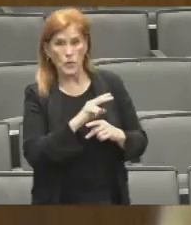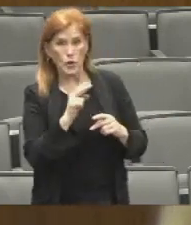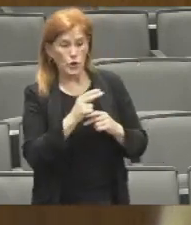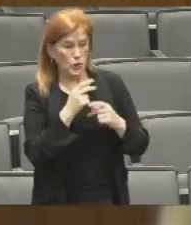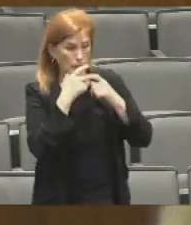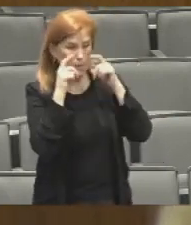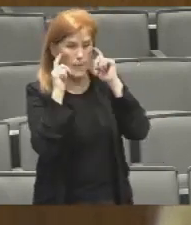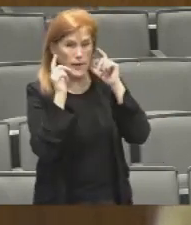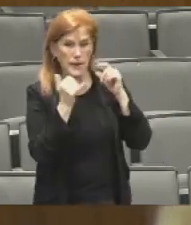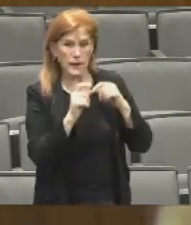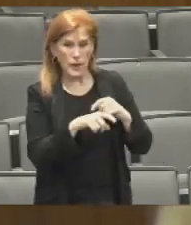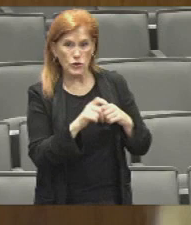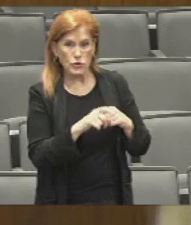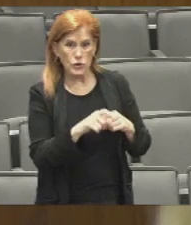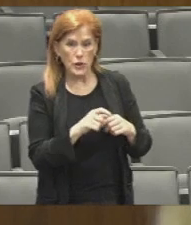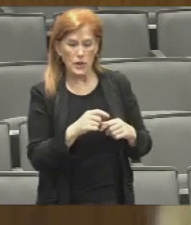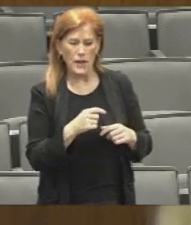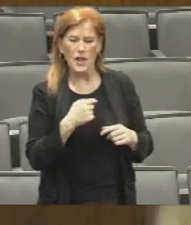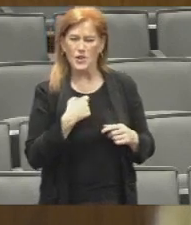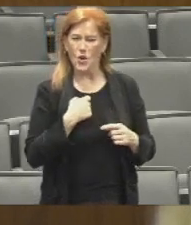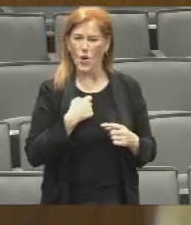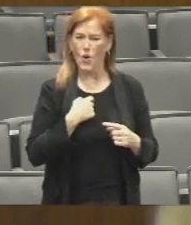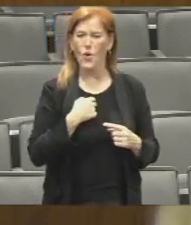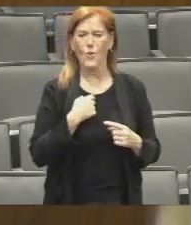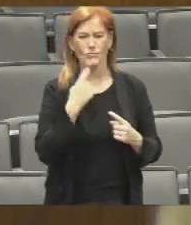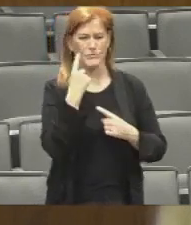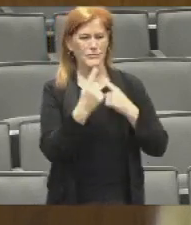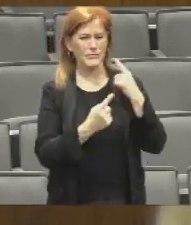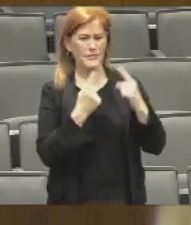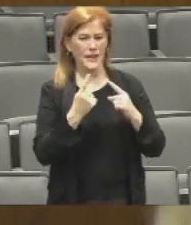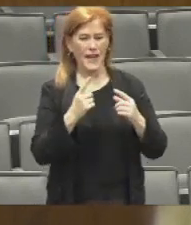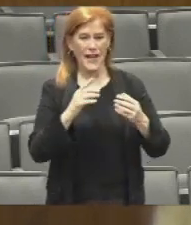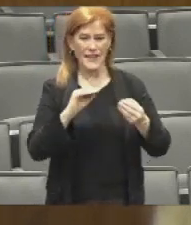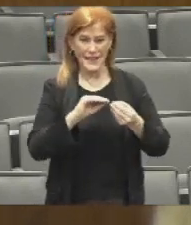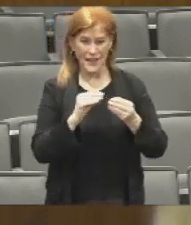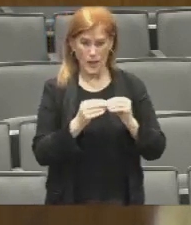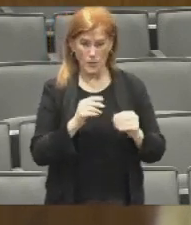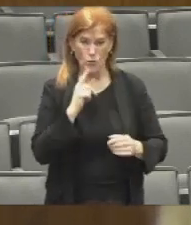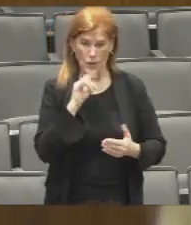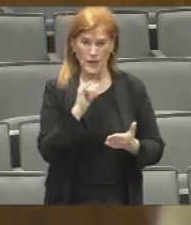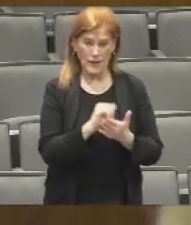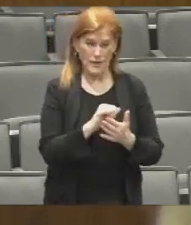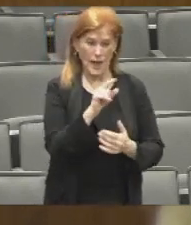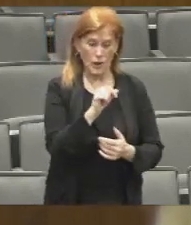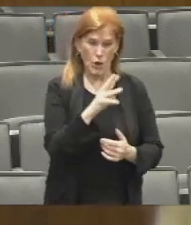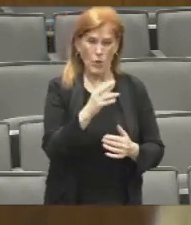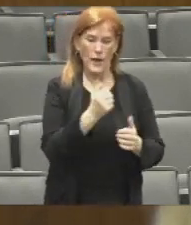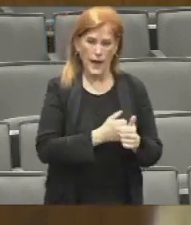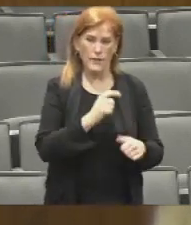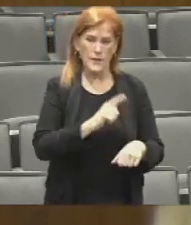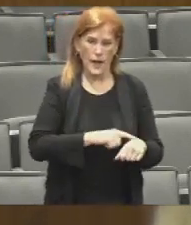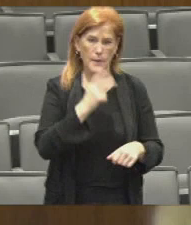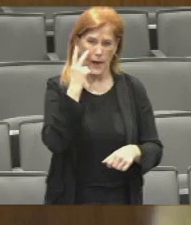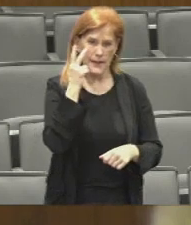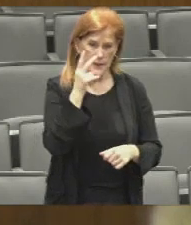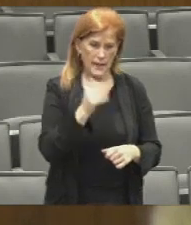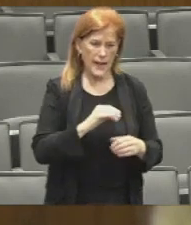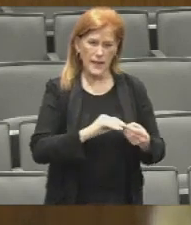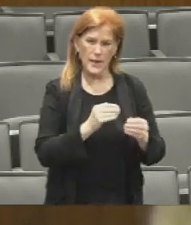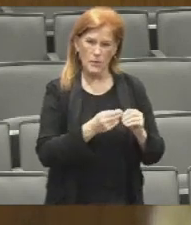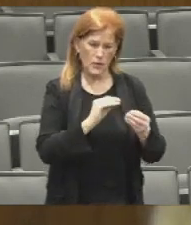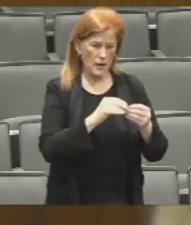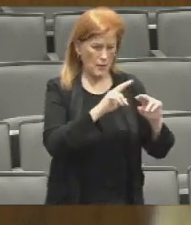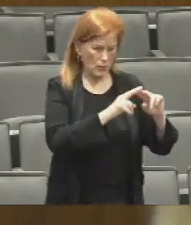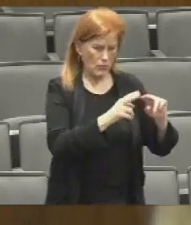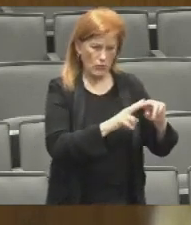one. And I got to think that that number is just not that low. And I keep, every time I see this, every day it goes down, I'm trying to